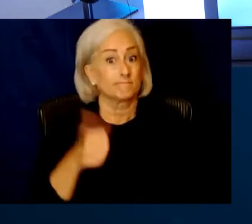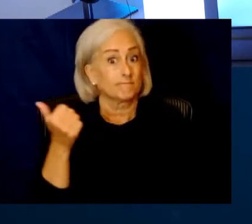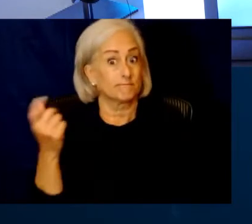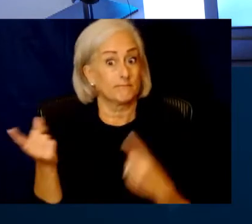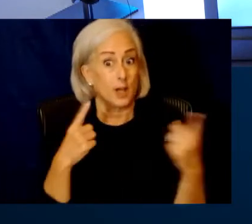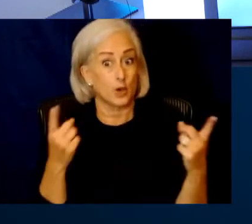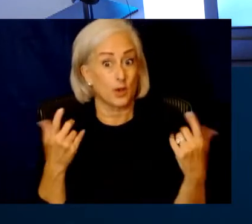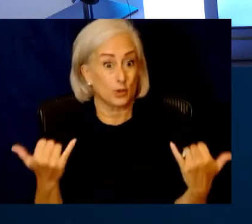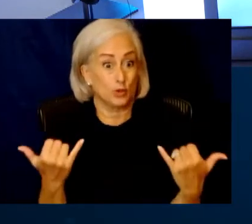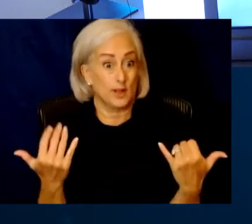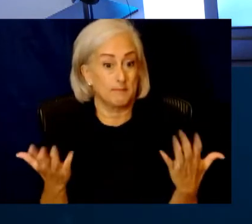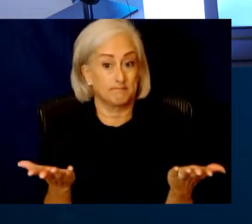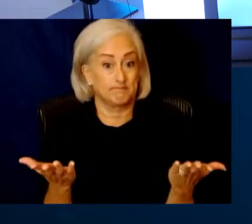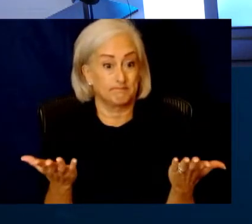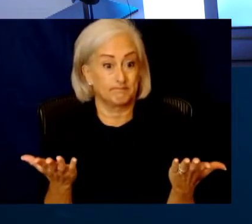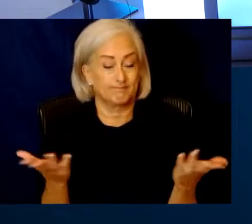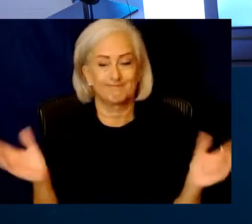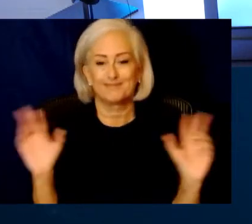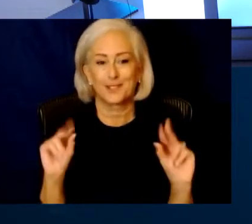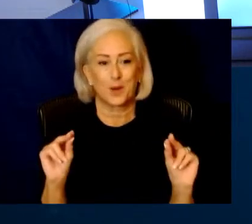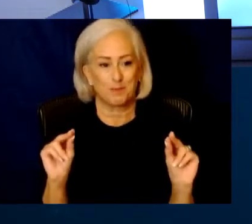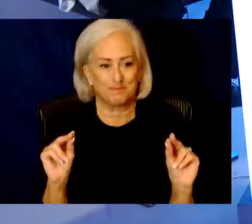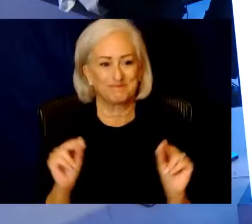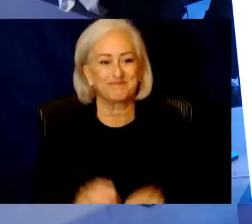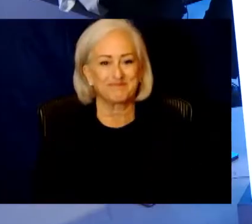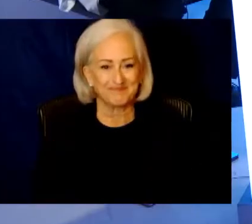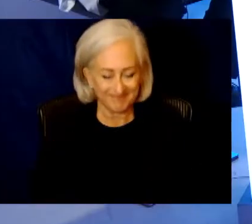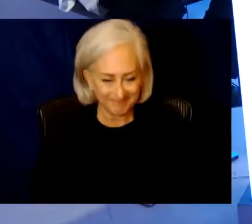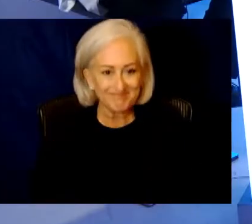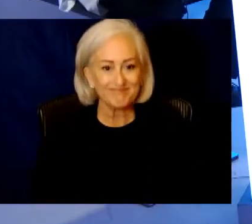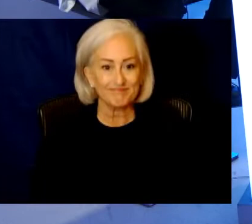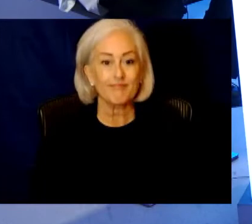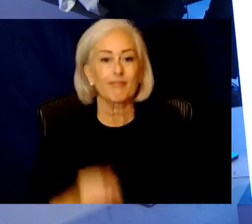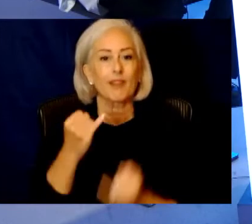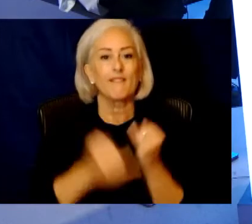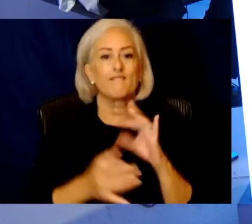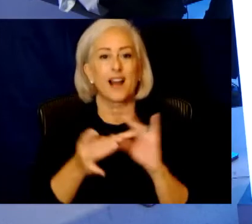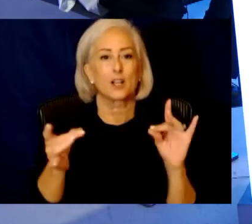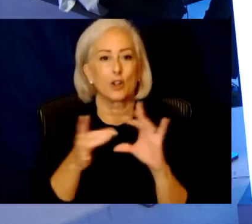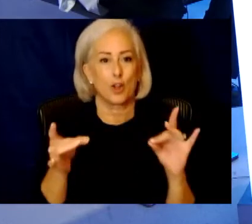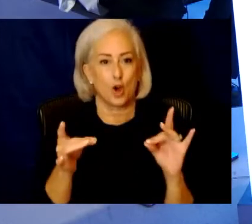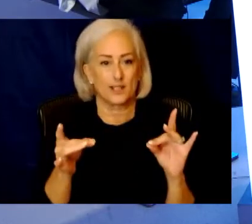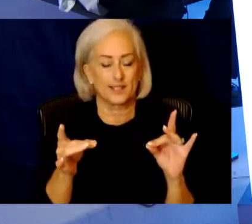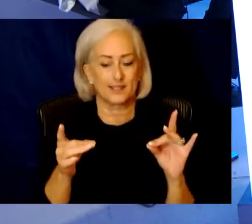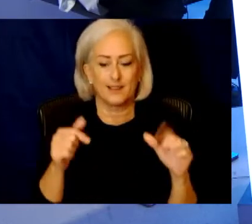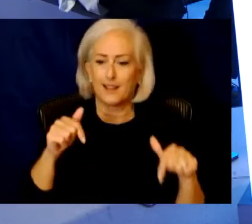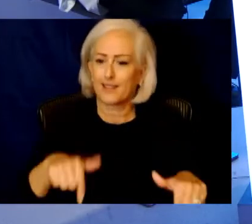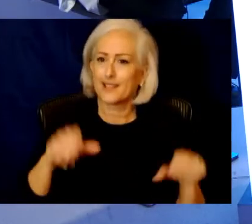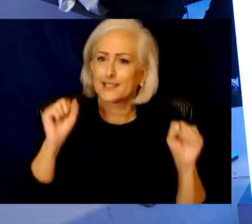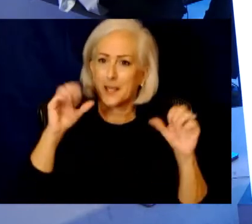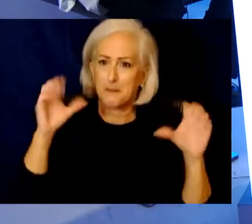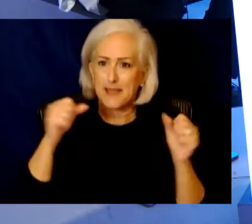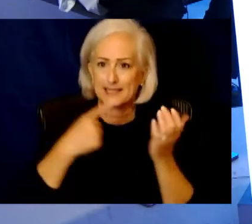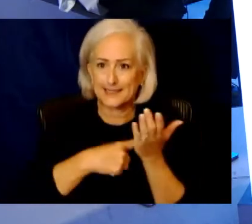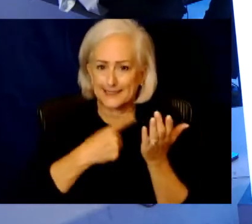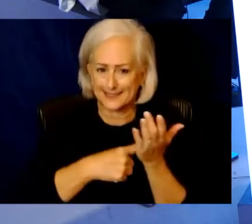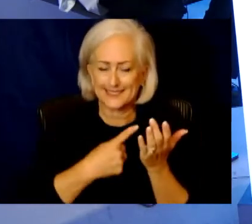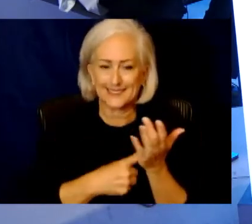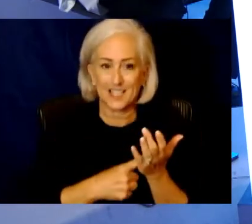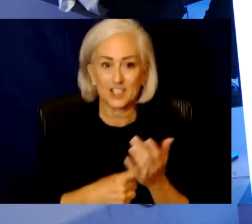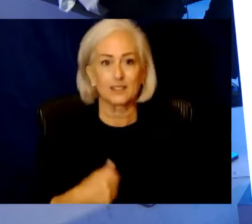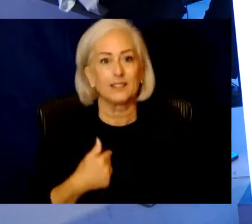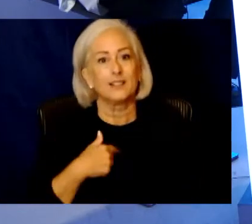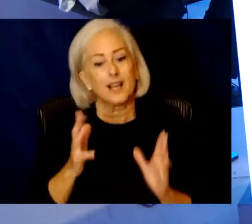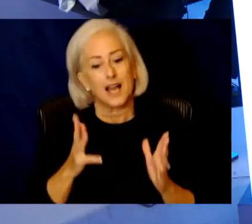today? No. All right. Well, let's get some final thoughts, because this has been an amazing discussion. I just have to say, I talk a lot about the